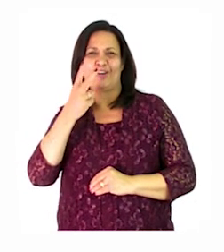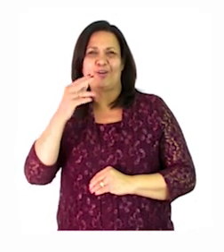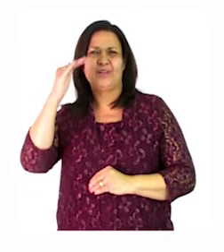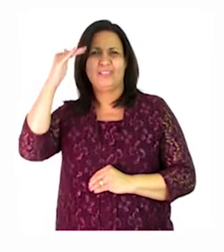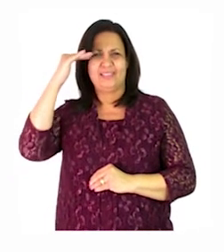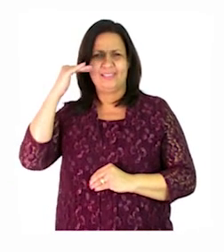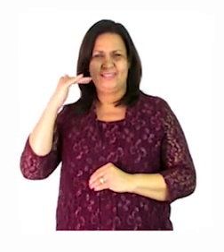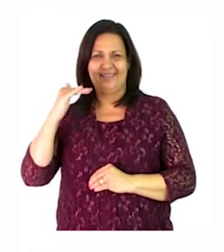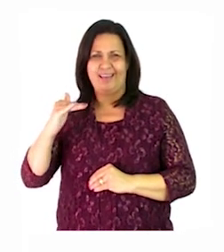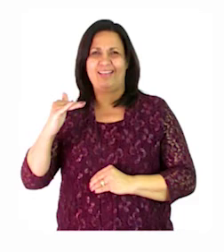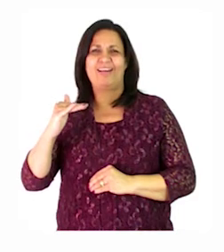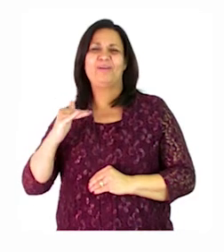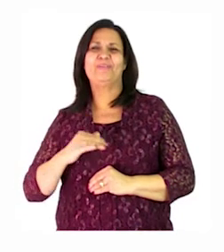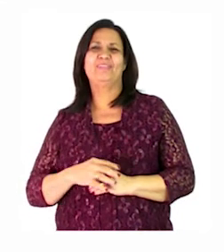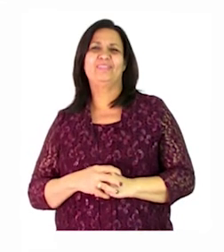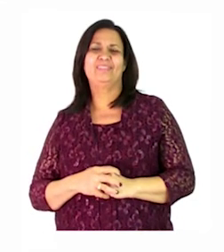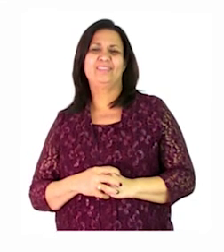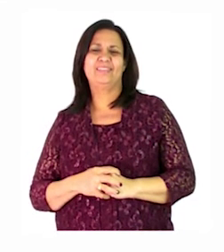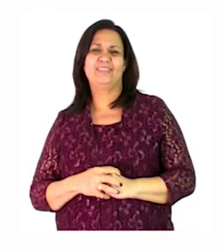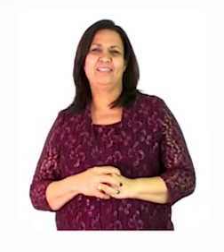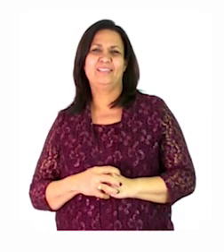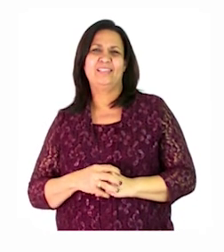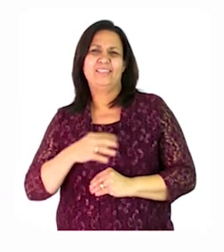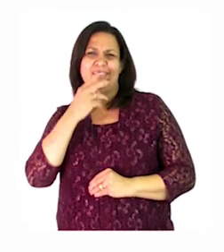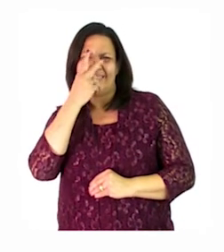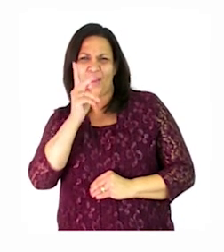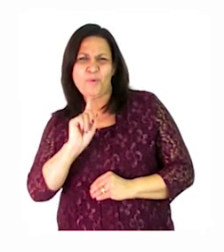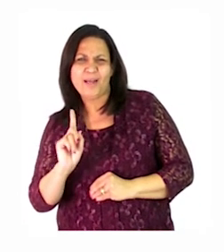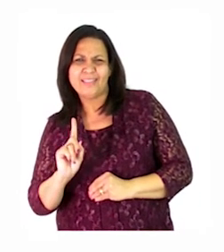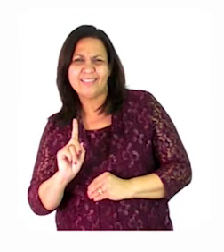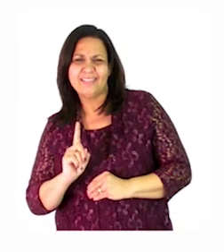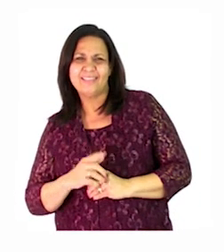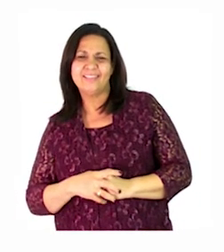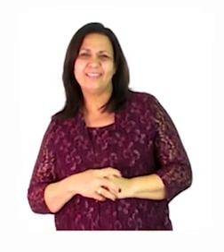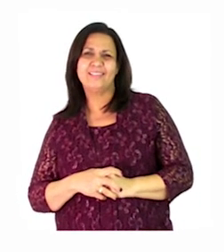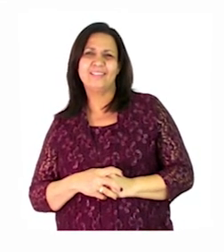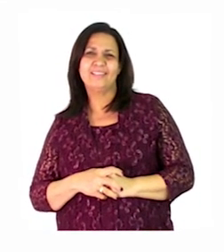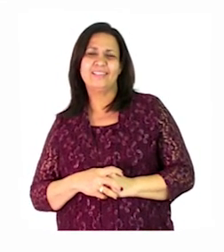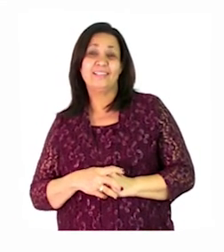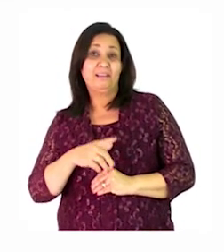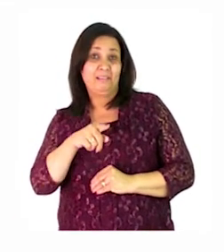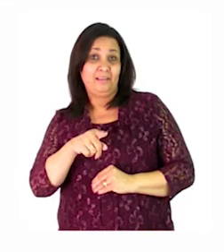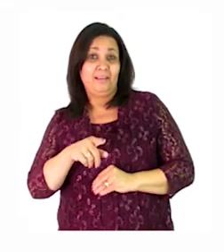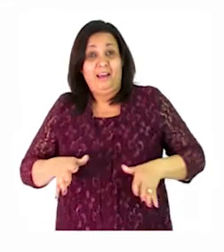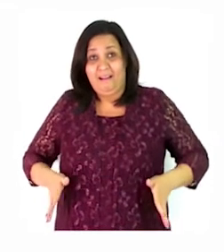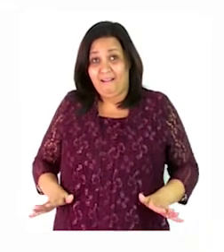second row. What can we see? There is a